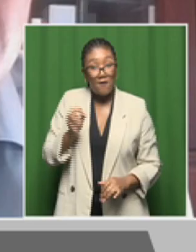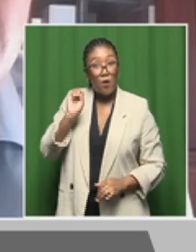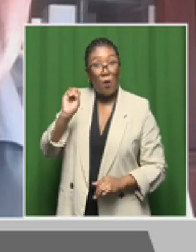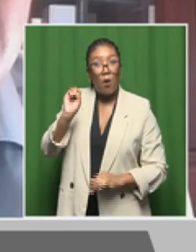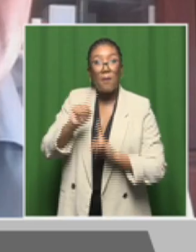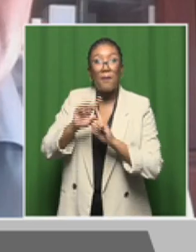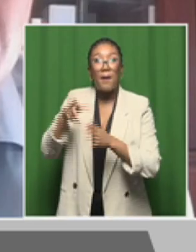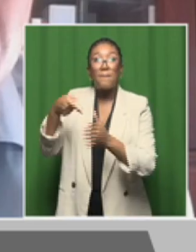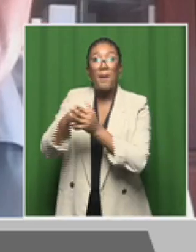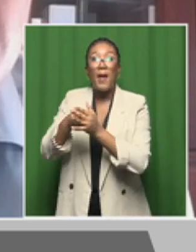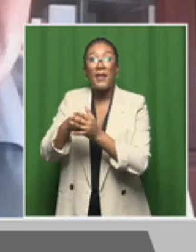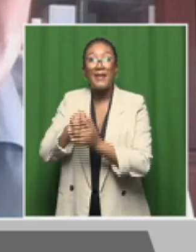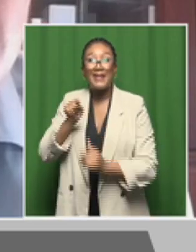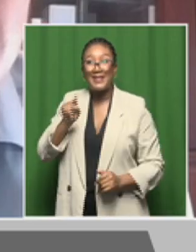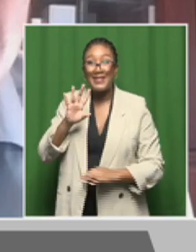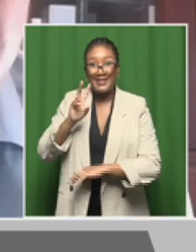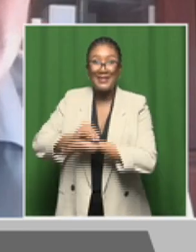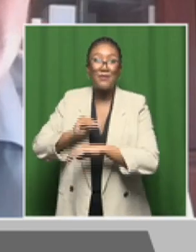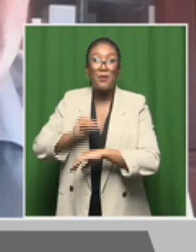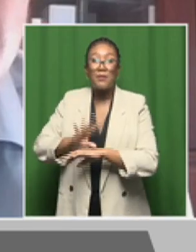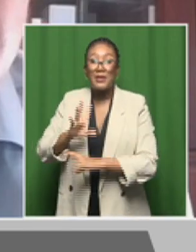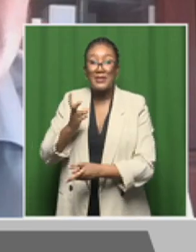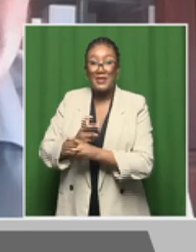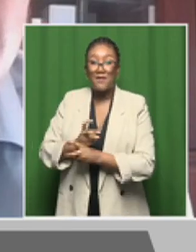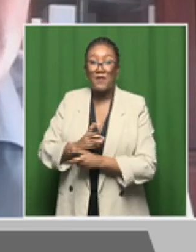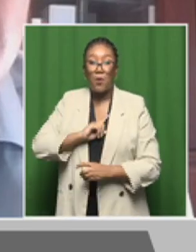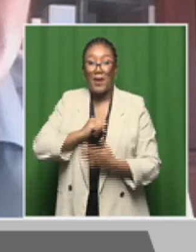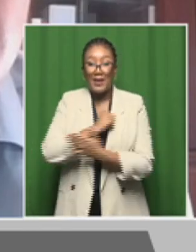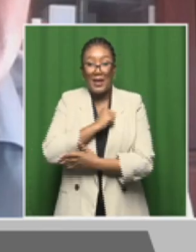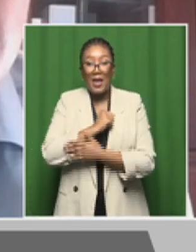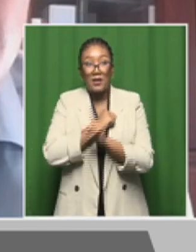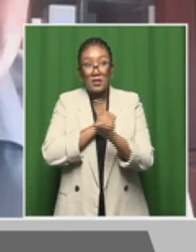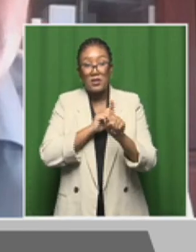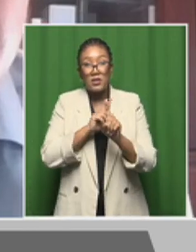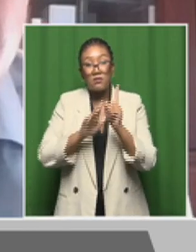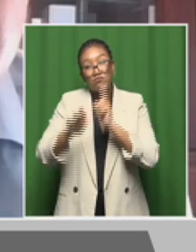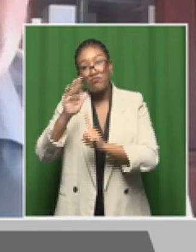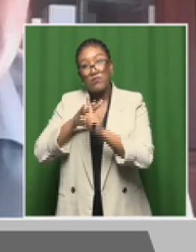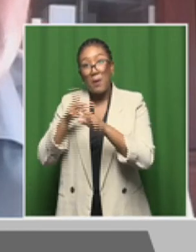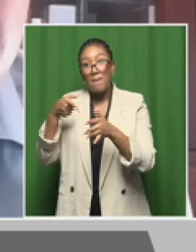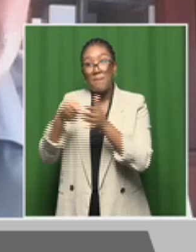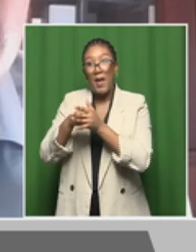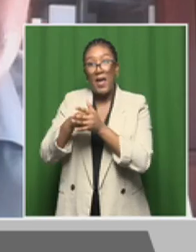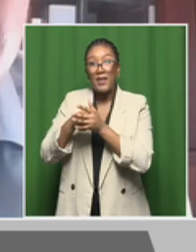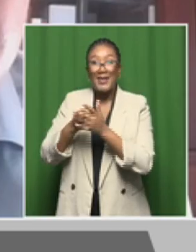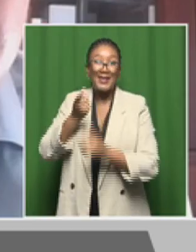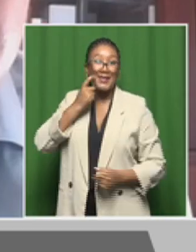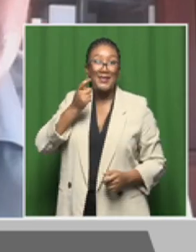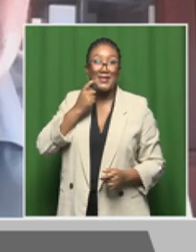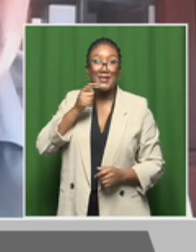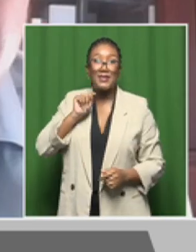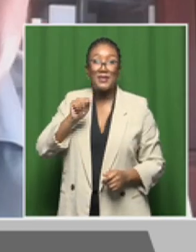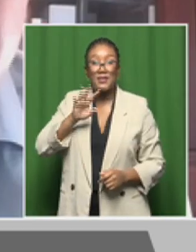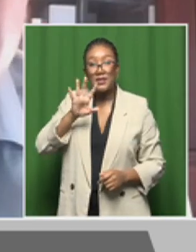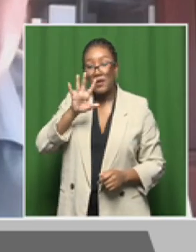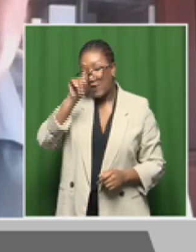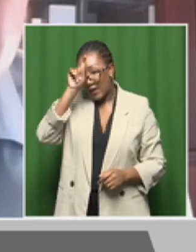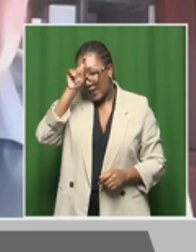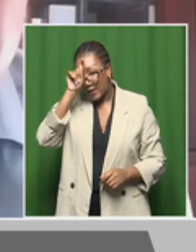but as you say, in some countries, can't just buy it over the counter. So what are some